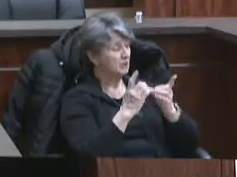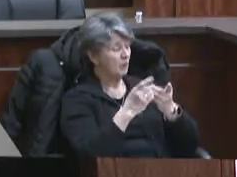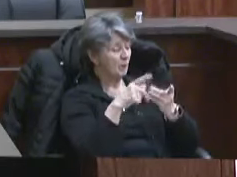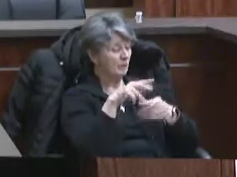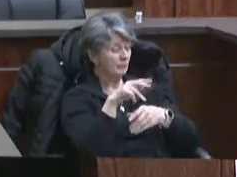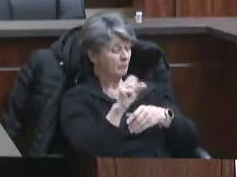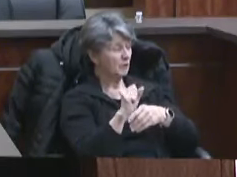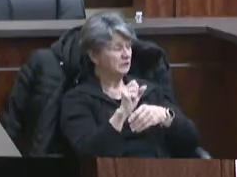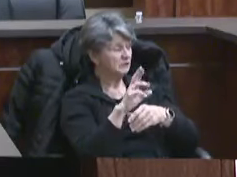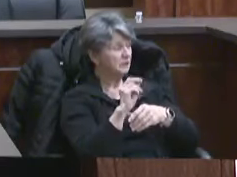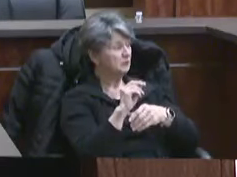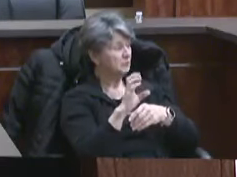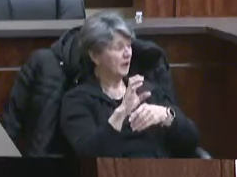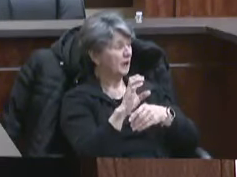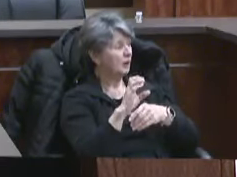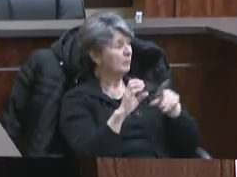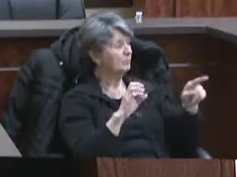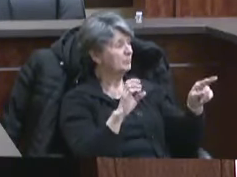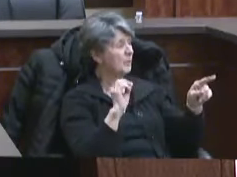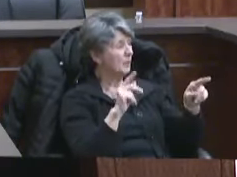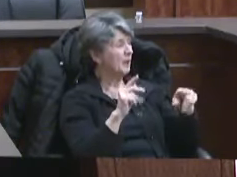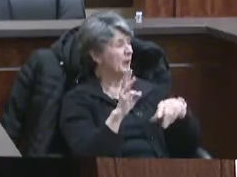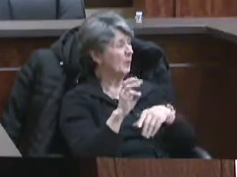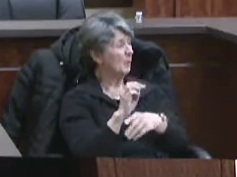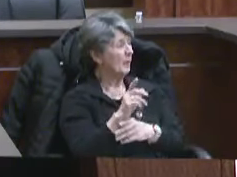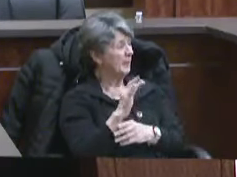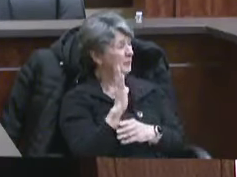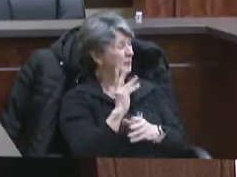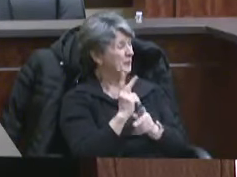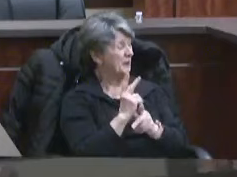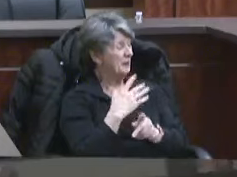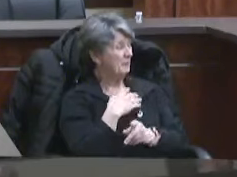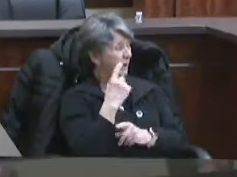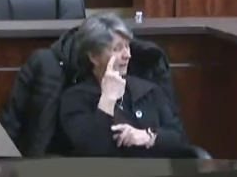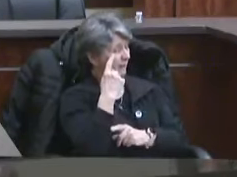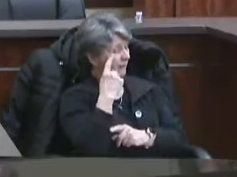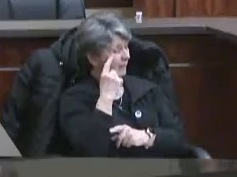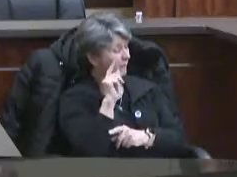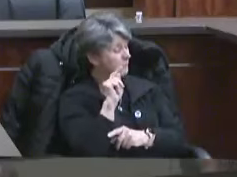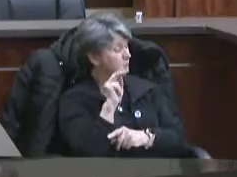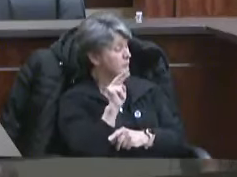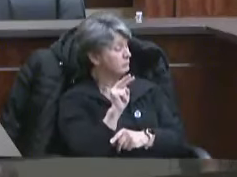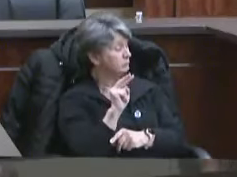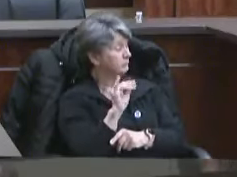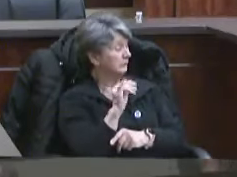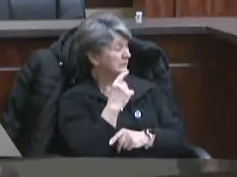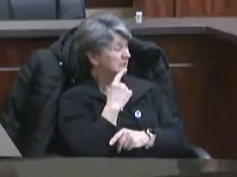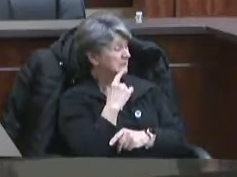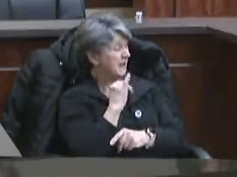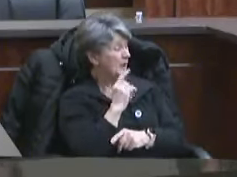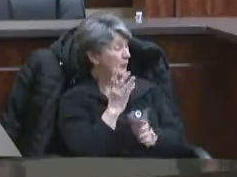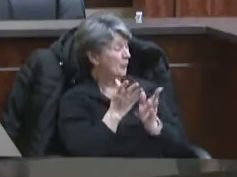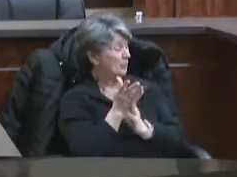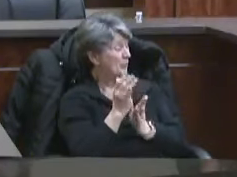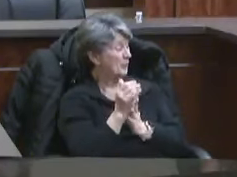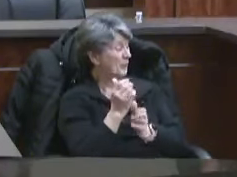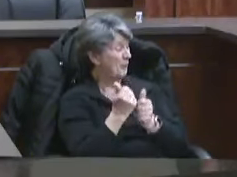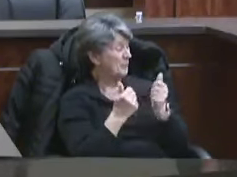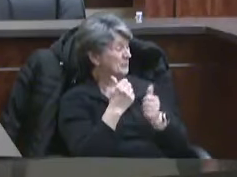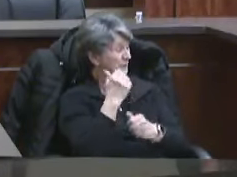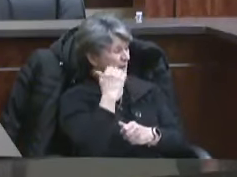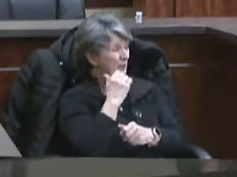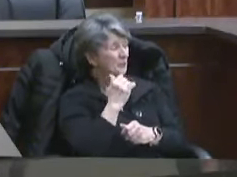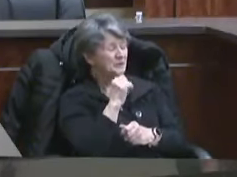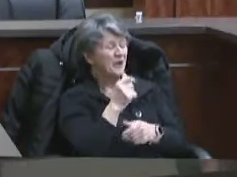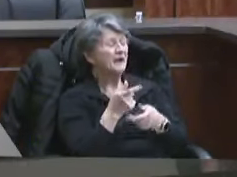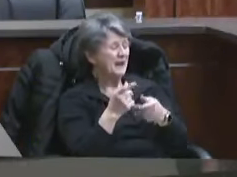Recreation. Okay. Well, I will keep my eye on it, too, because as I said, I pass through there almost every single day. It won't be in the next week